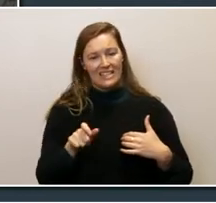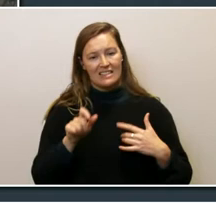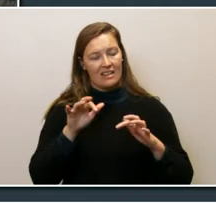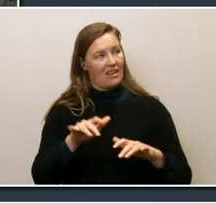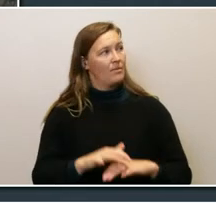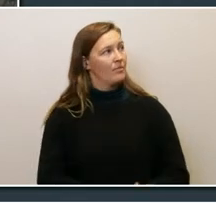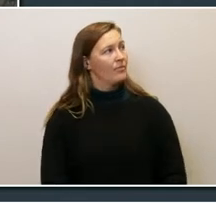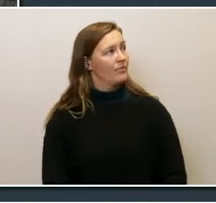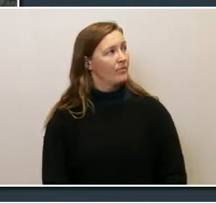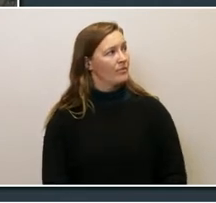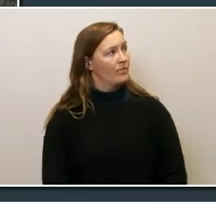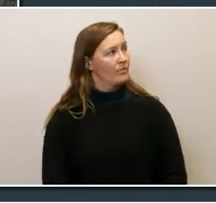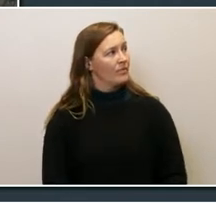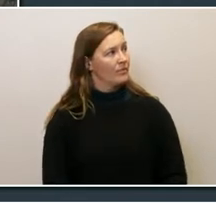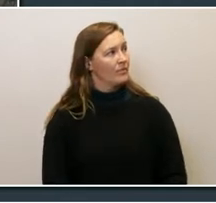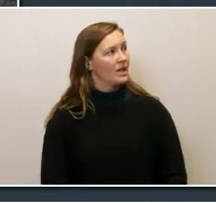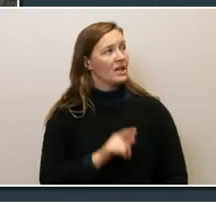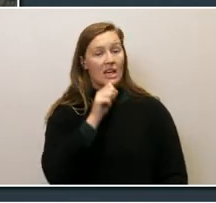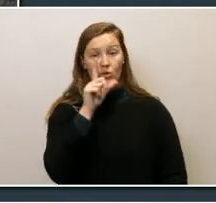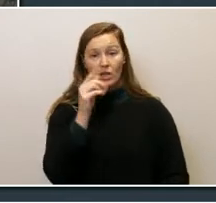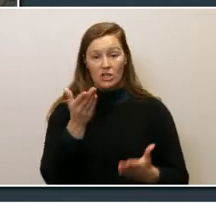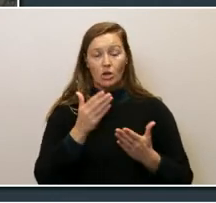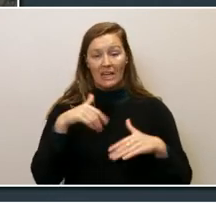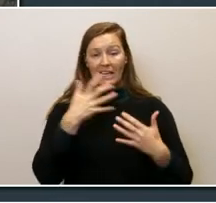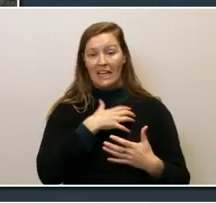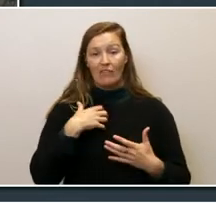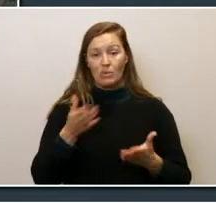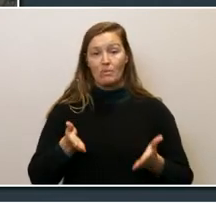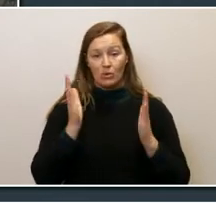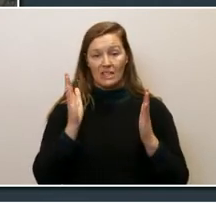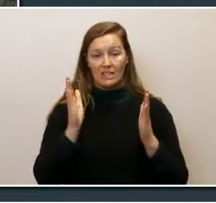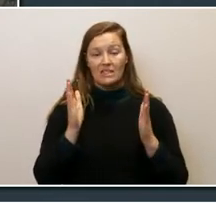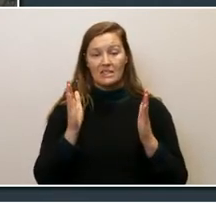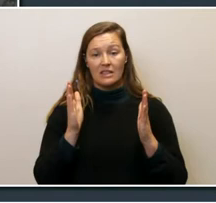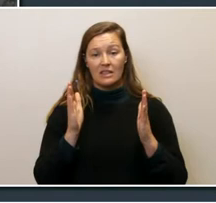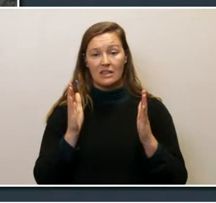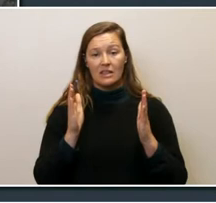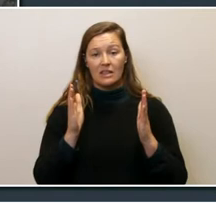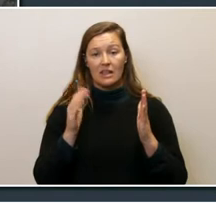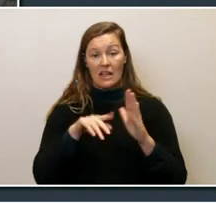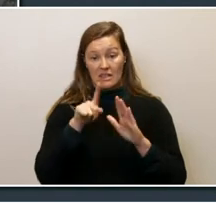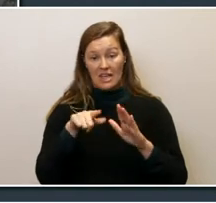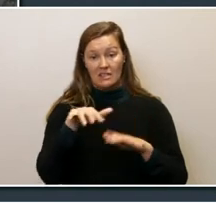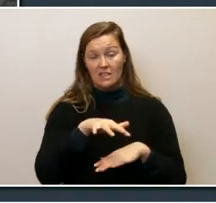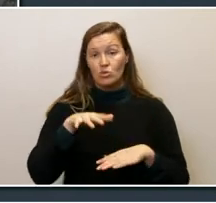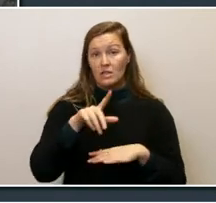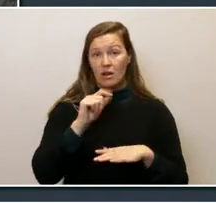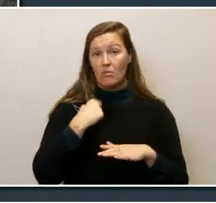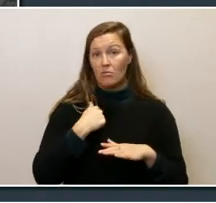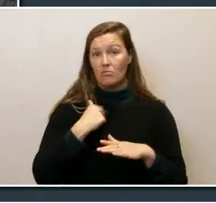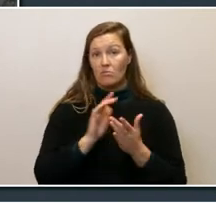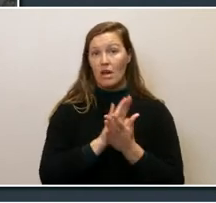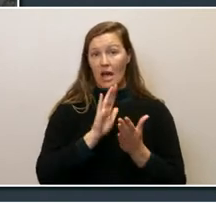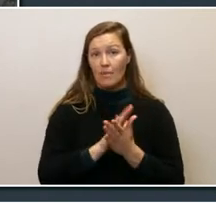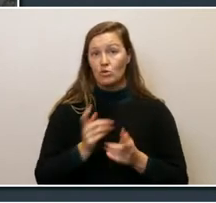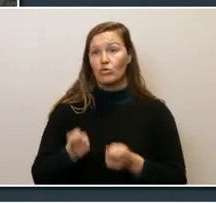there. If you can highlight to me any Crown buildings of that in that state, then I am more than